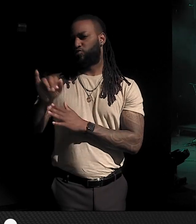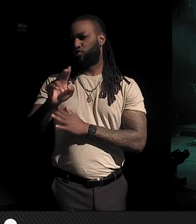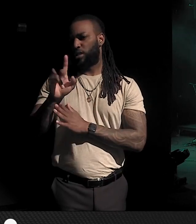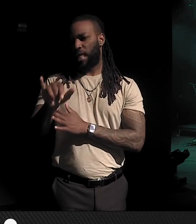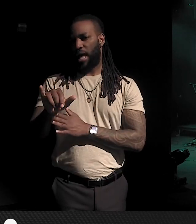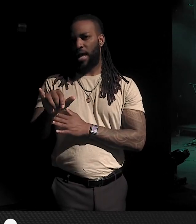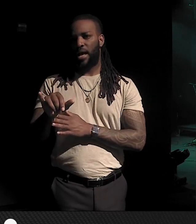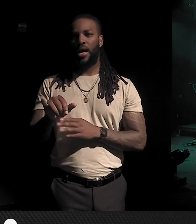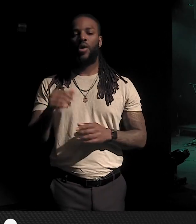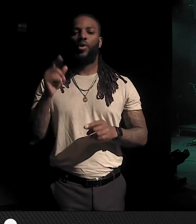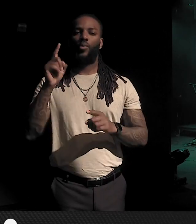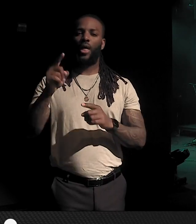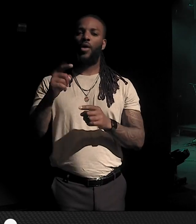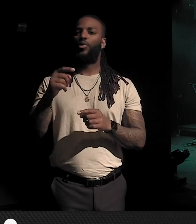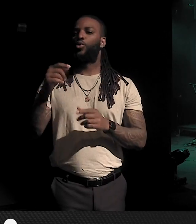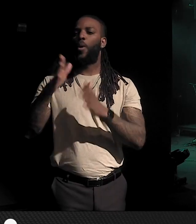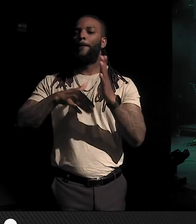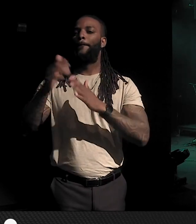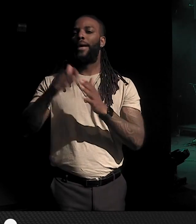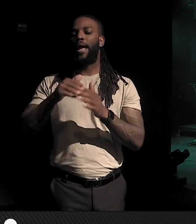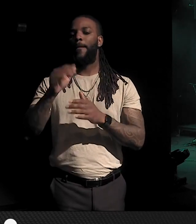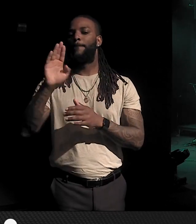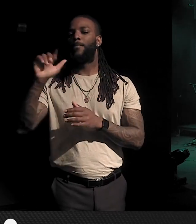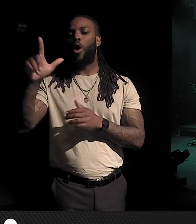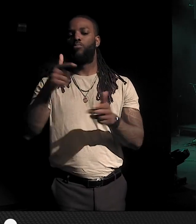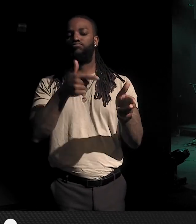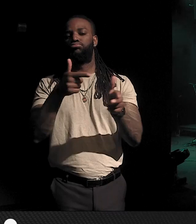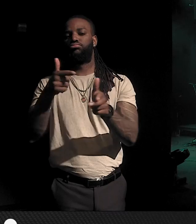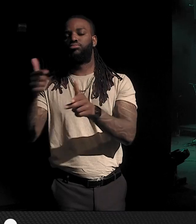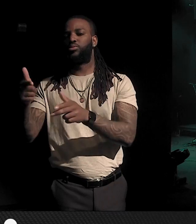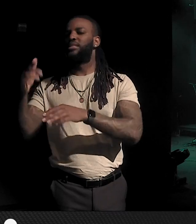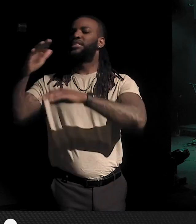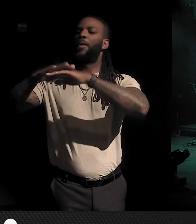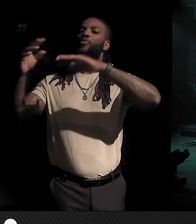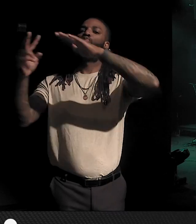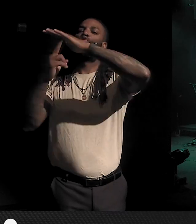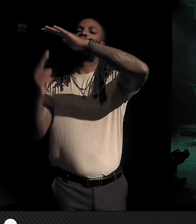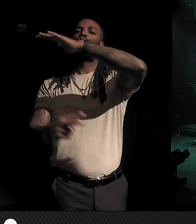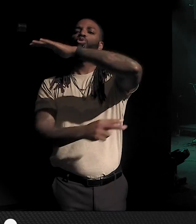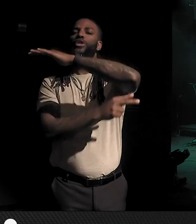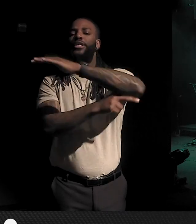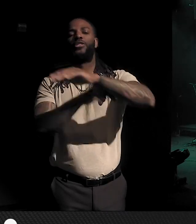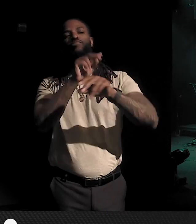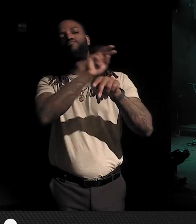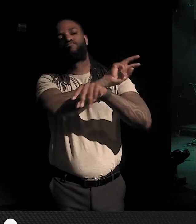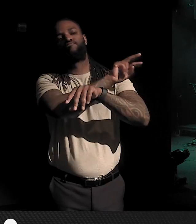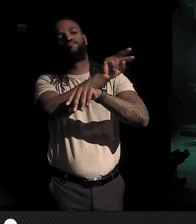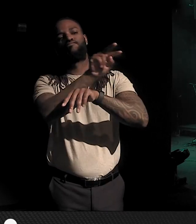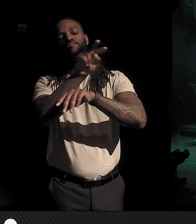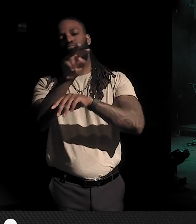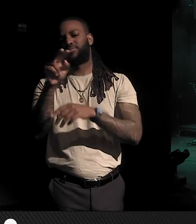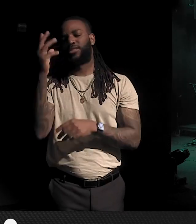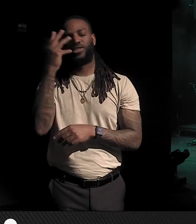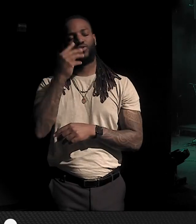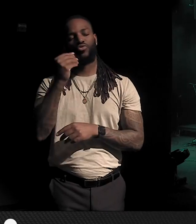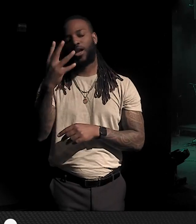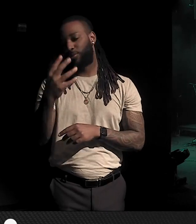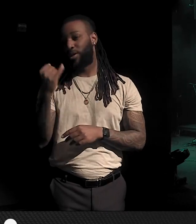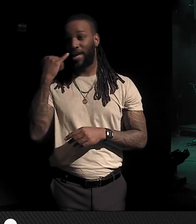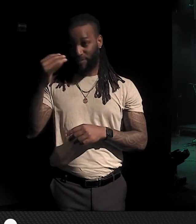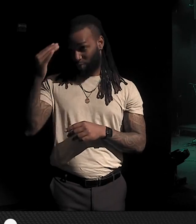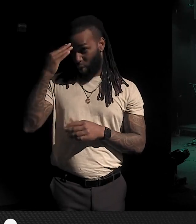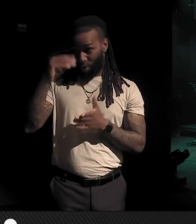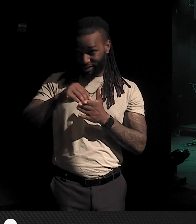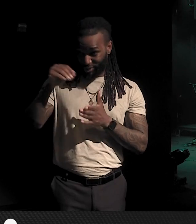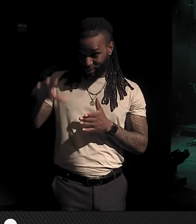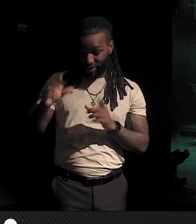whitewater rafting and paintball, and we're on top of this ridge where everything's like a postcard, it looks like, wherever you look. It's incredible. So if you know a